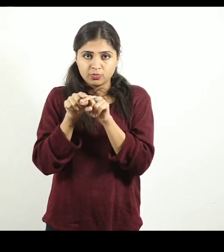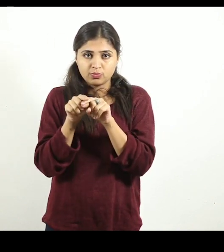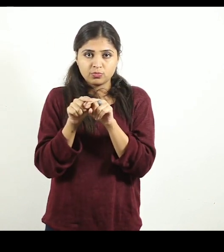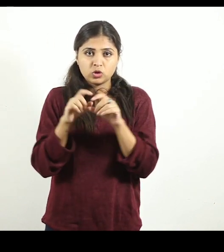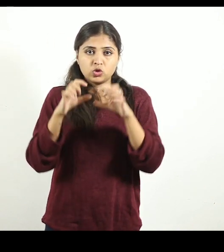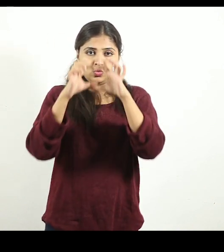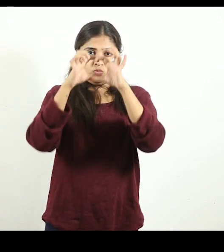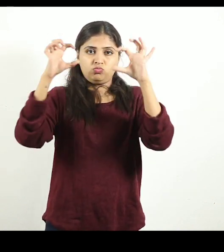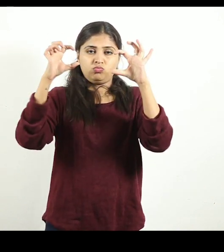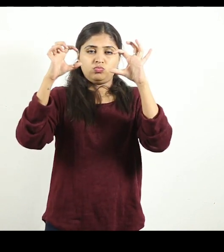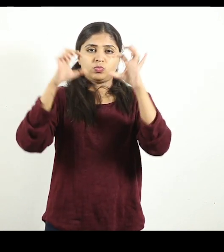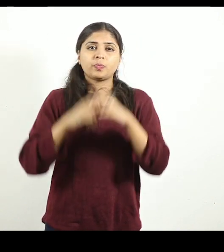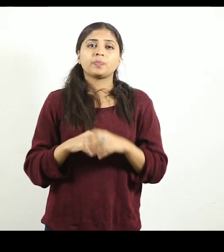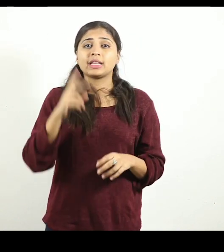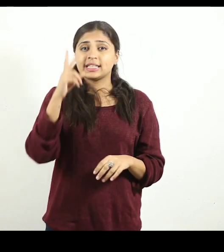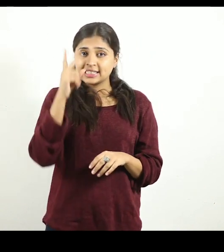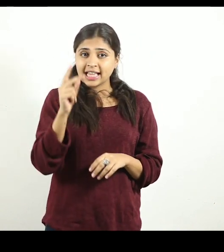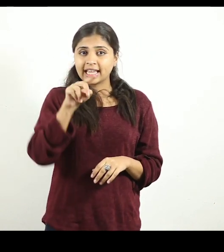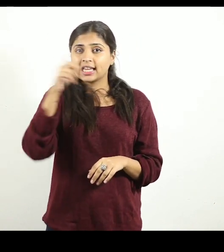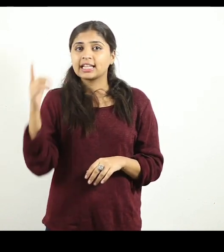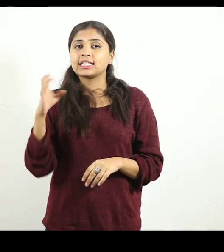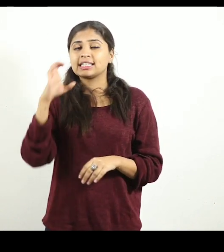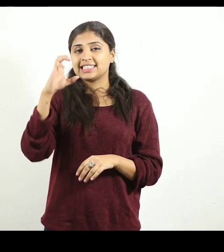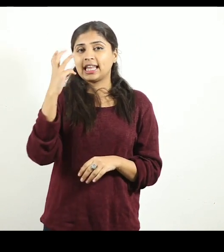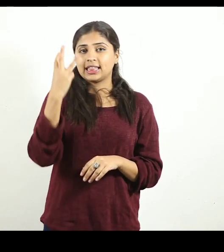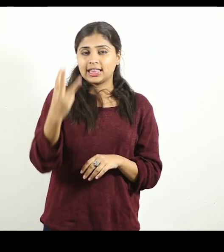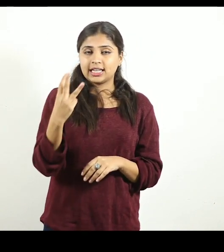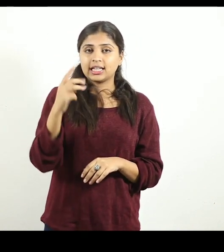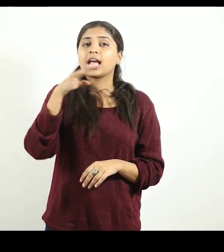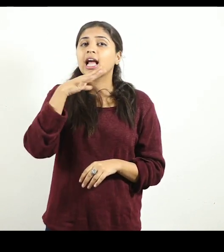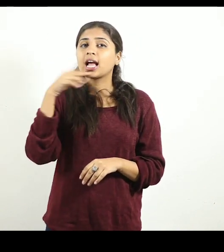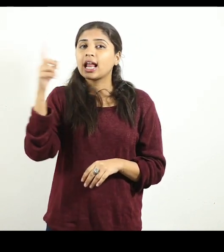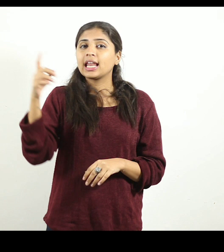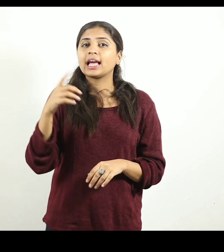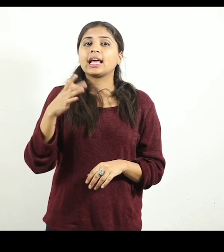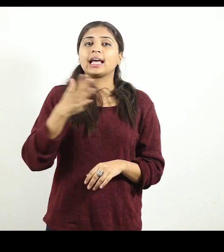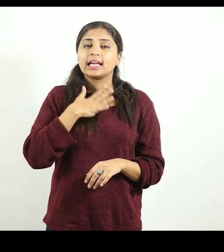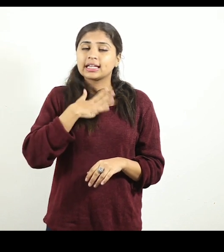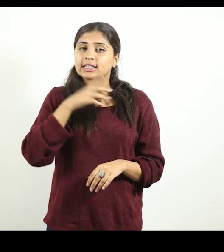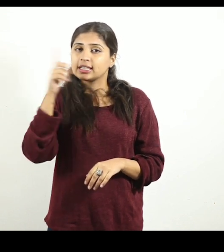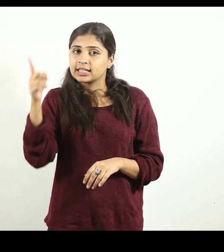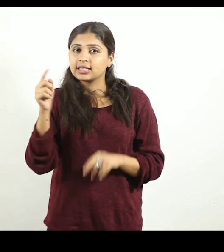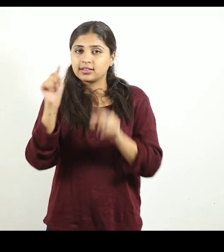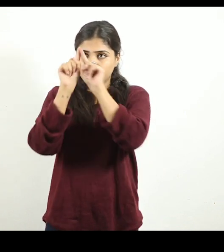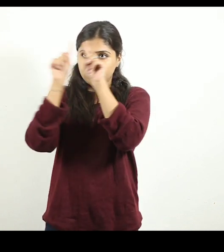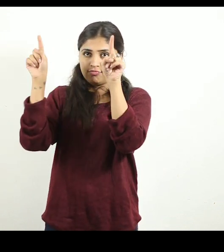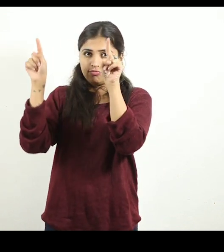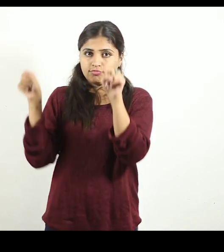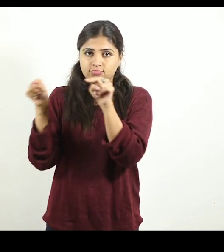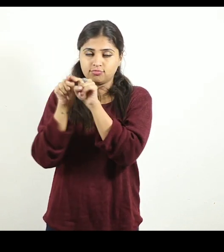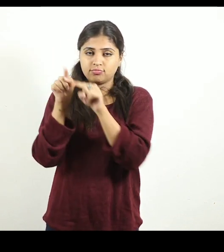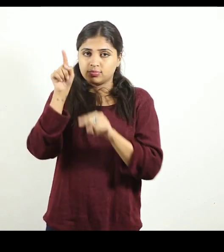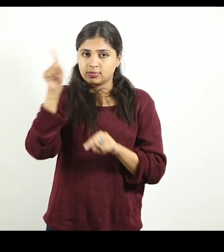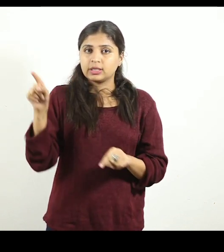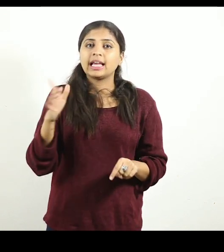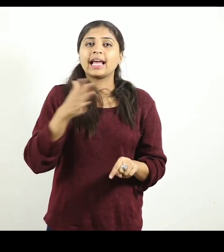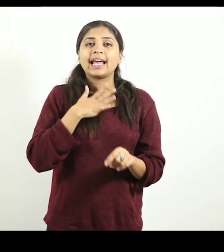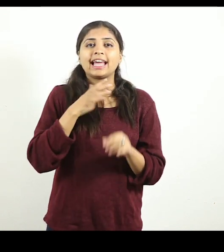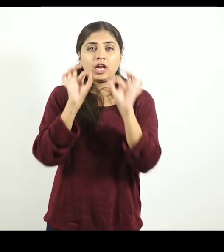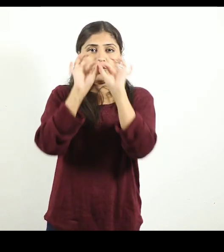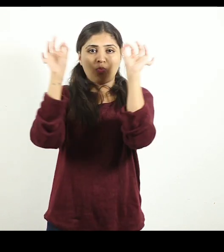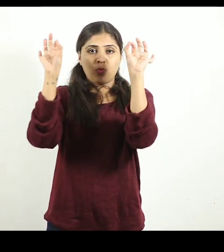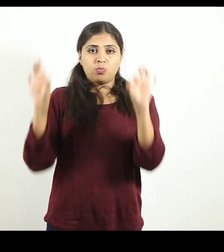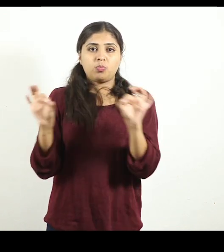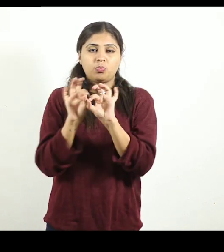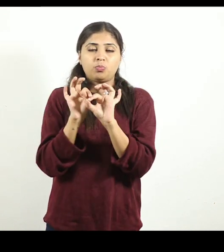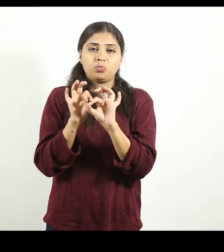reference is C3. The color is green and the cell ranges has a green border with square corners. To create your